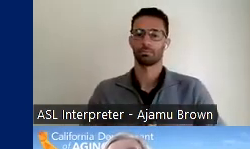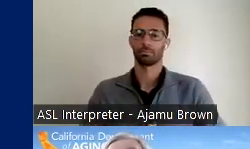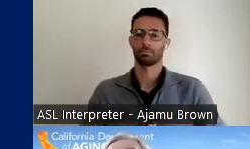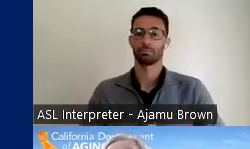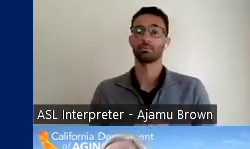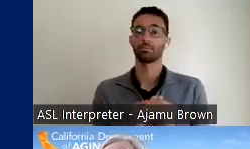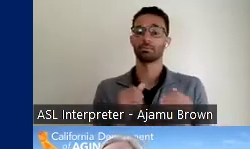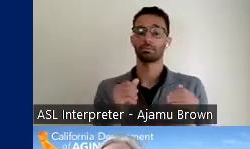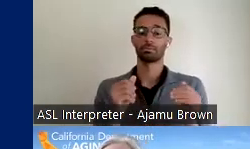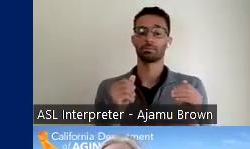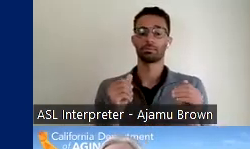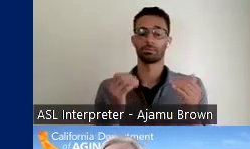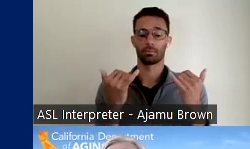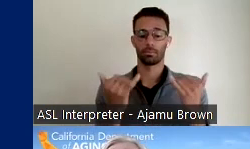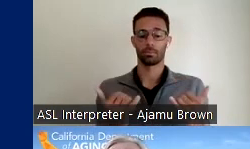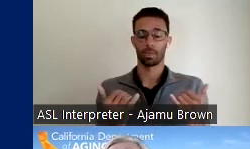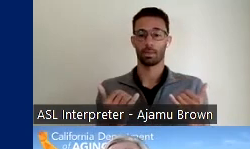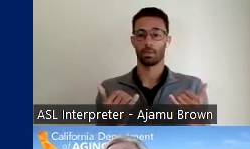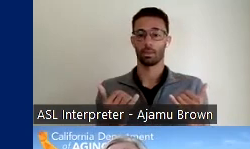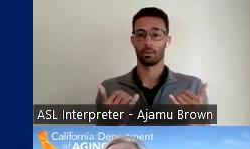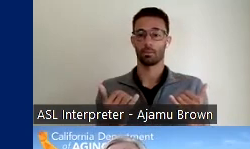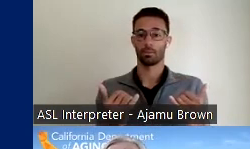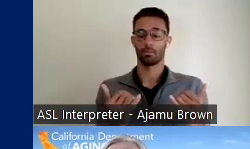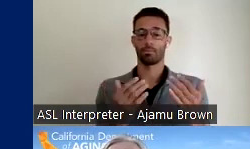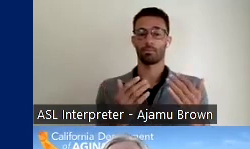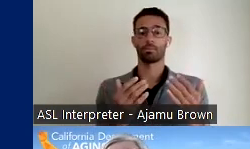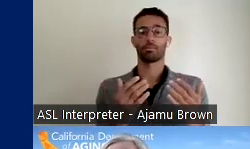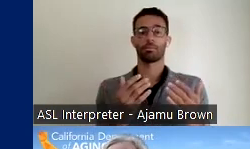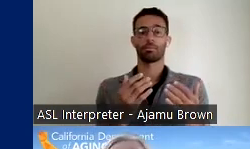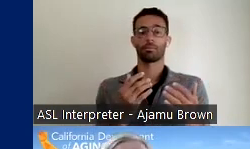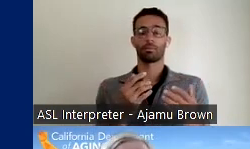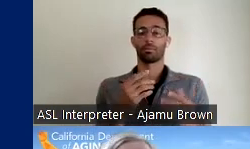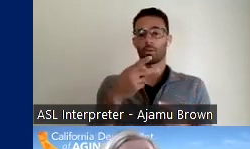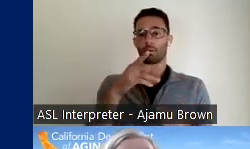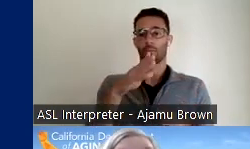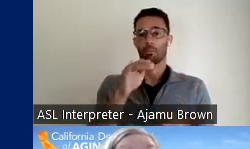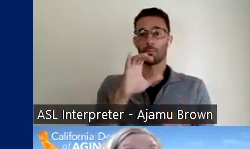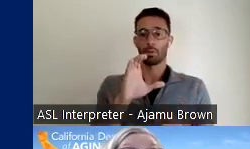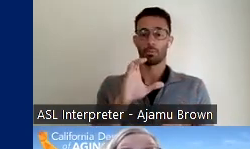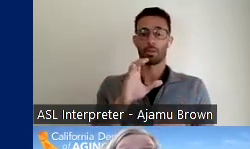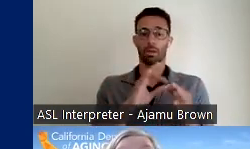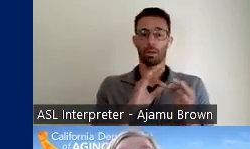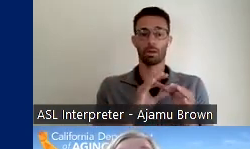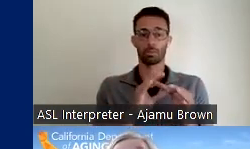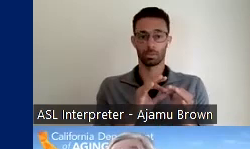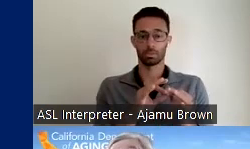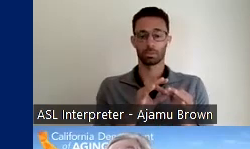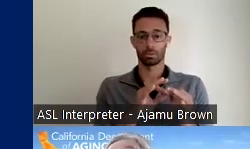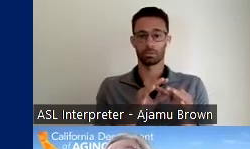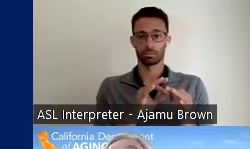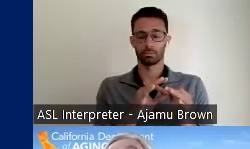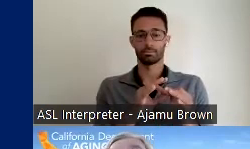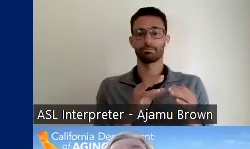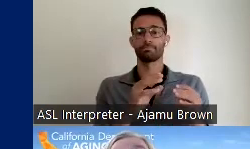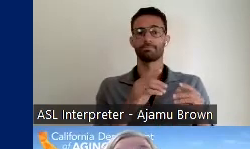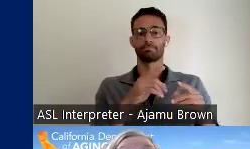Okay, we're going to move on, conclude our public comment time. We had slotted 15 minutes for break, but since we're running